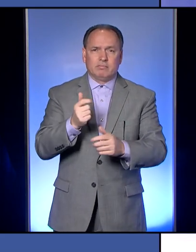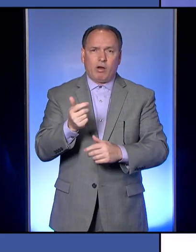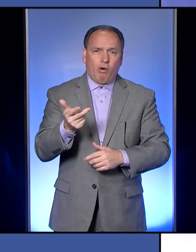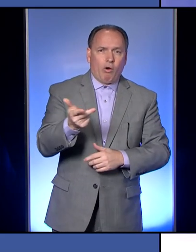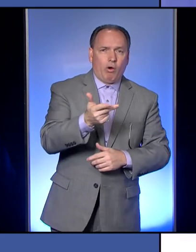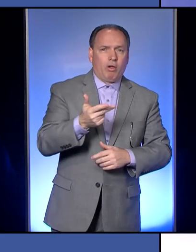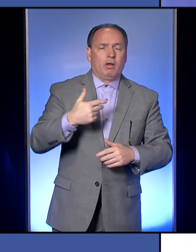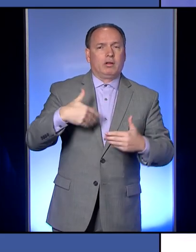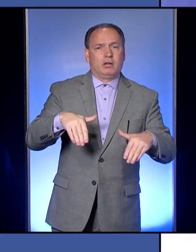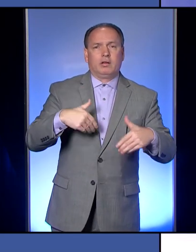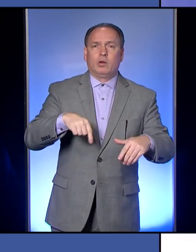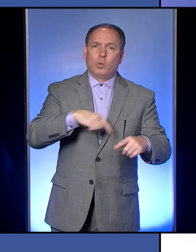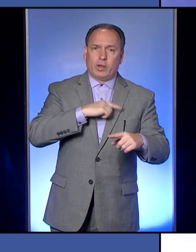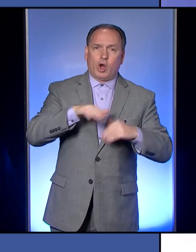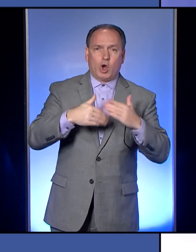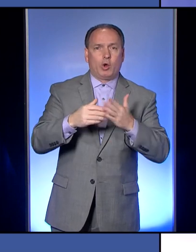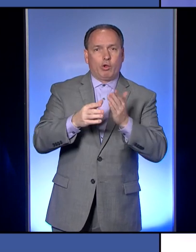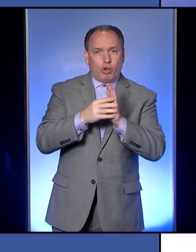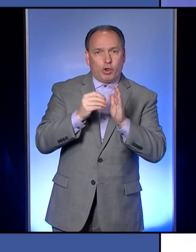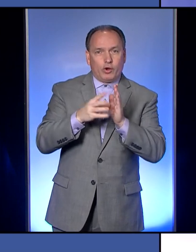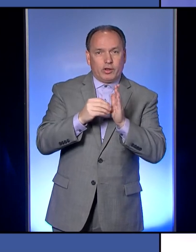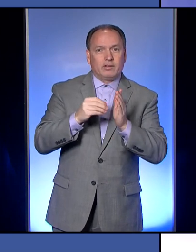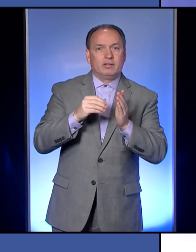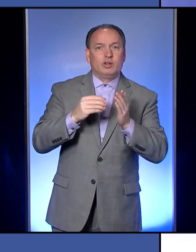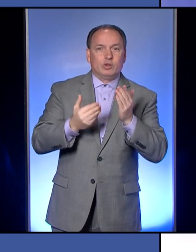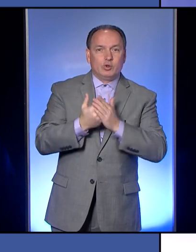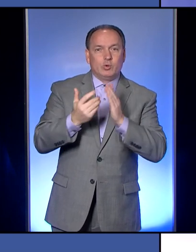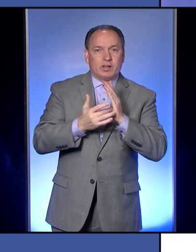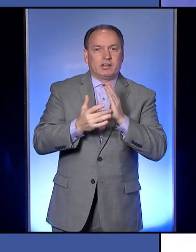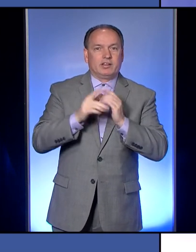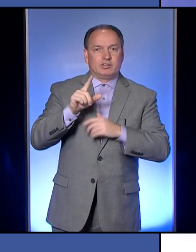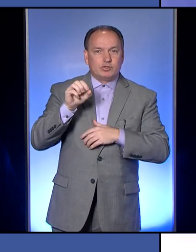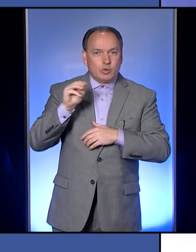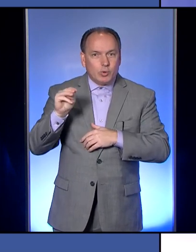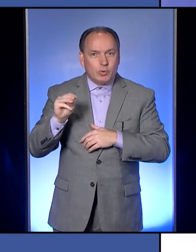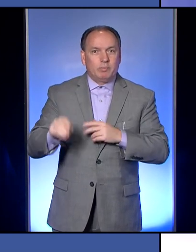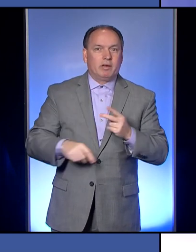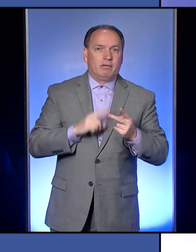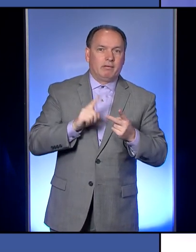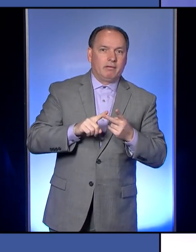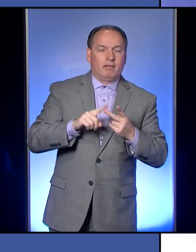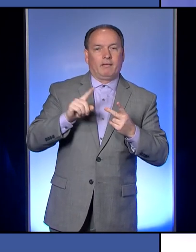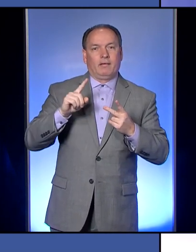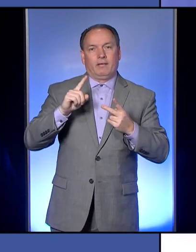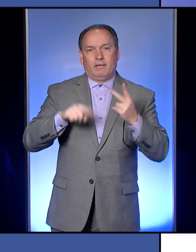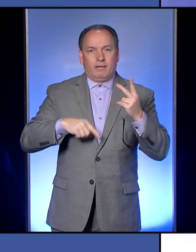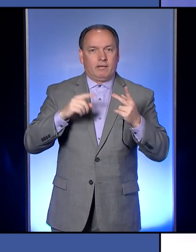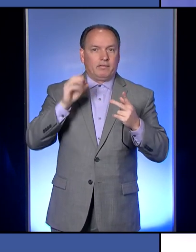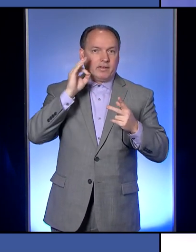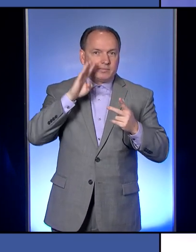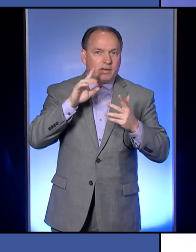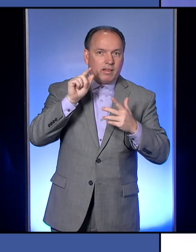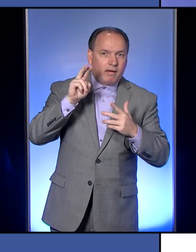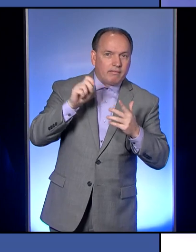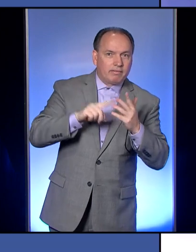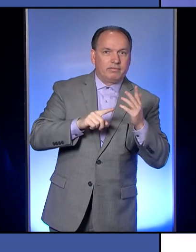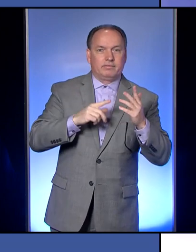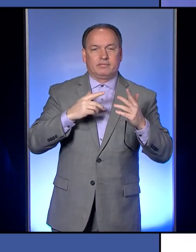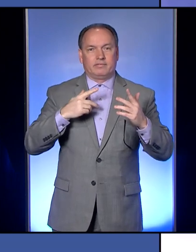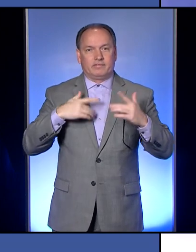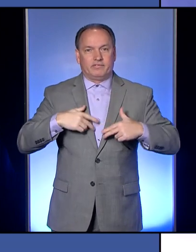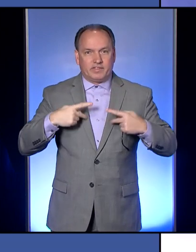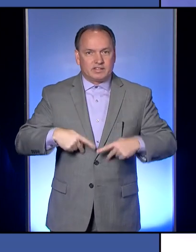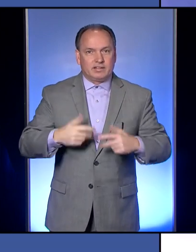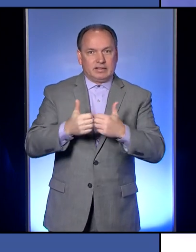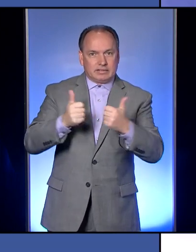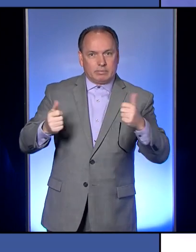we're all learning this new technology with our new Zoom meetings and so many other ways to stay physically apart from